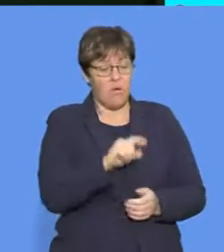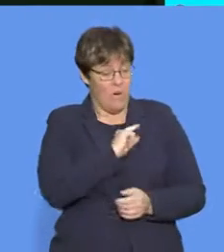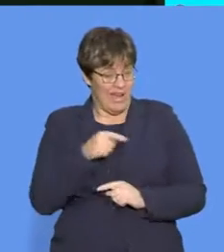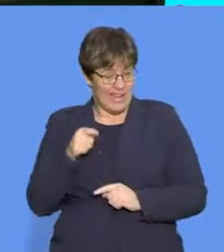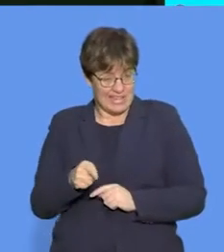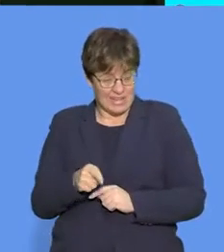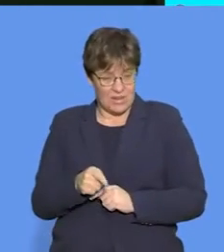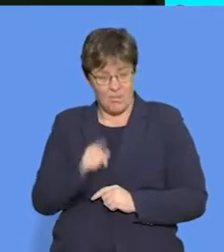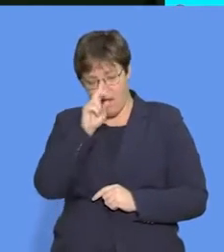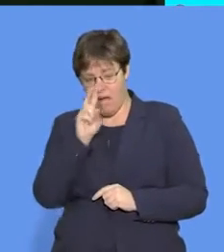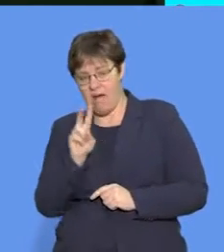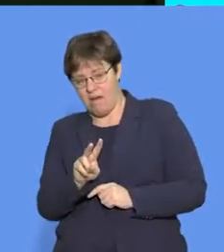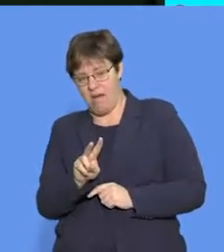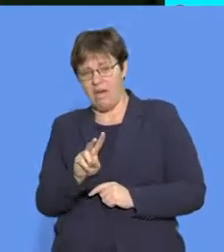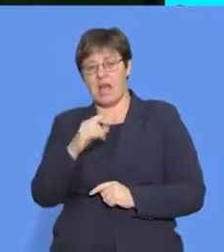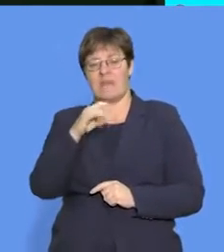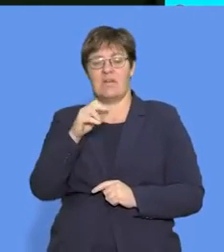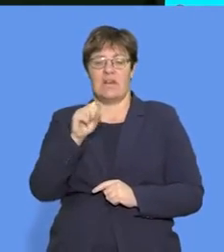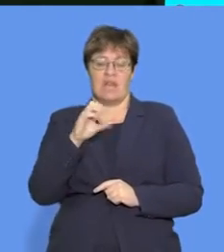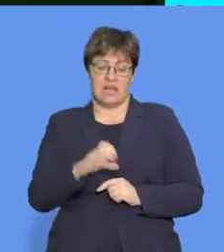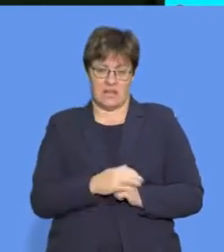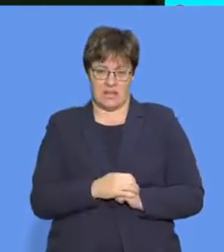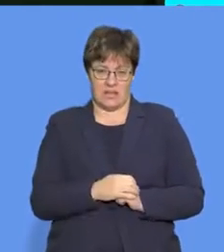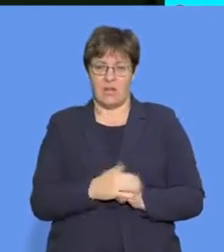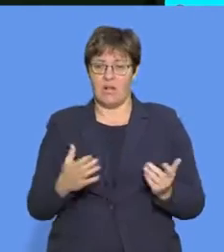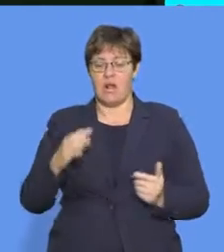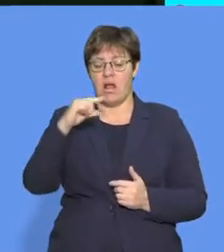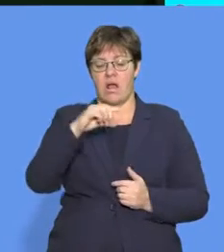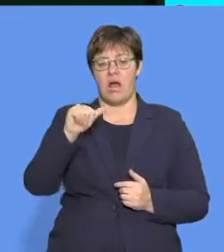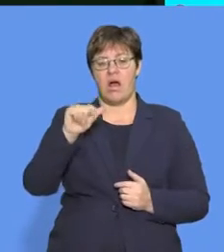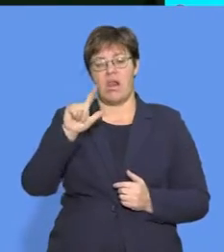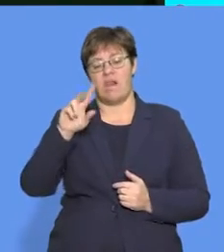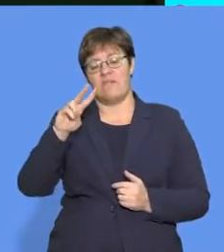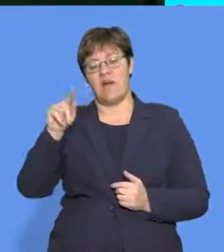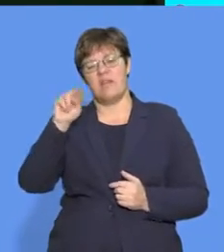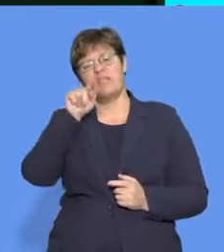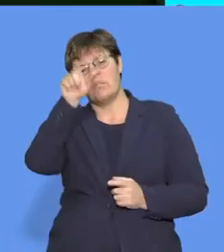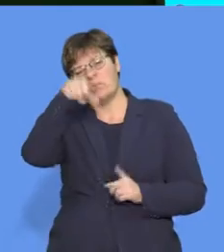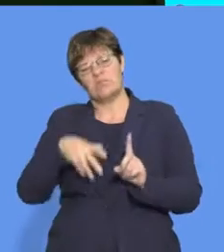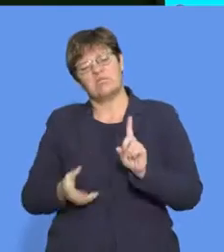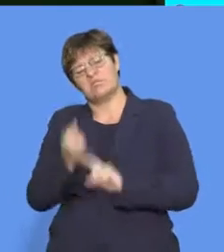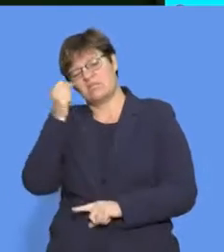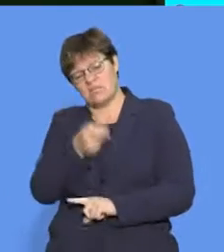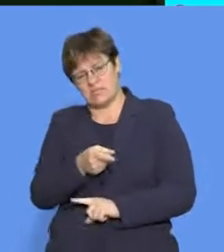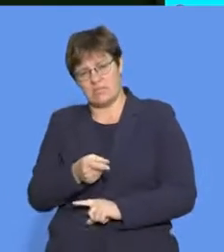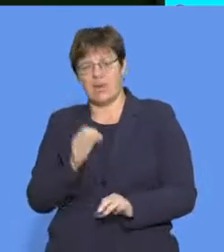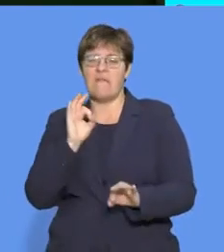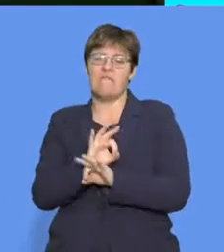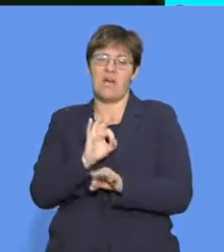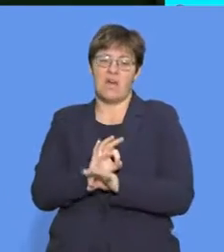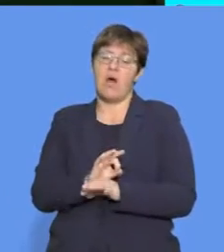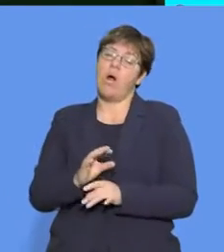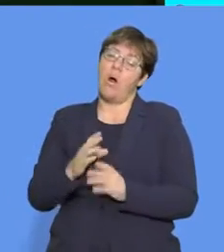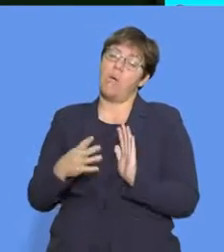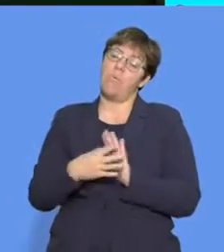energy. And because of that, we know it as a galvanic cell after Galvani, who discovered this cell and is